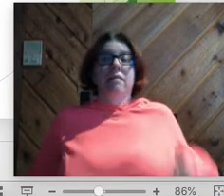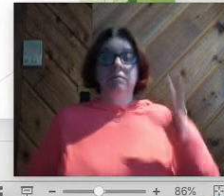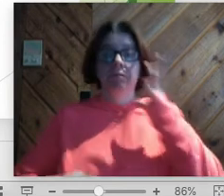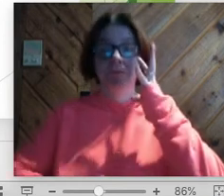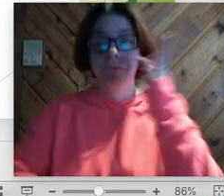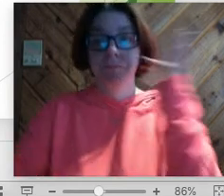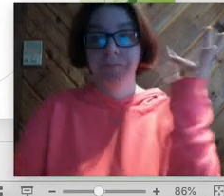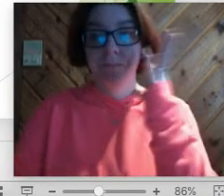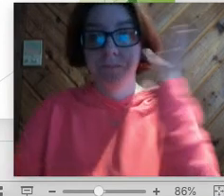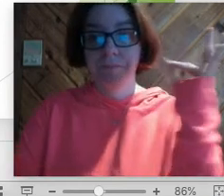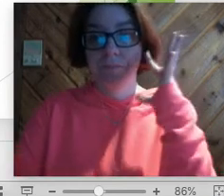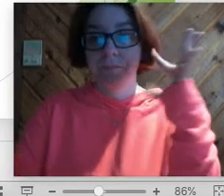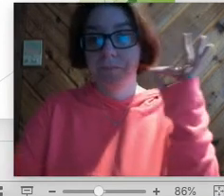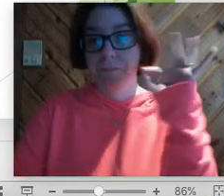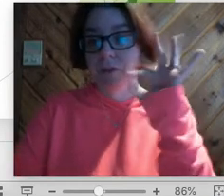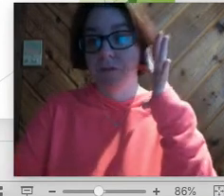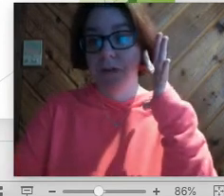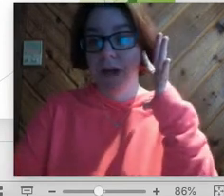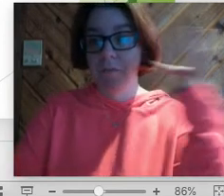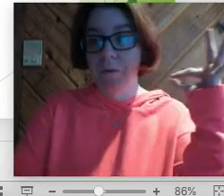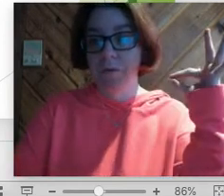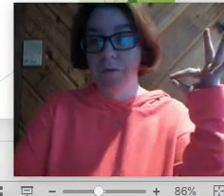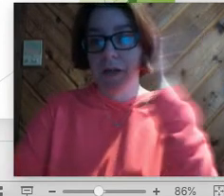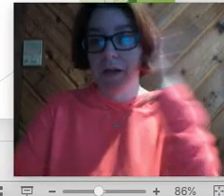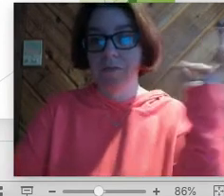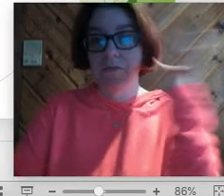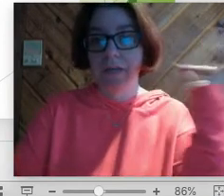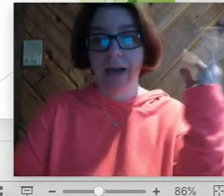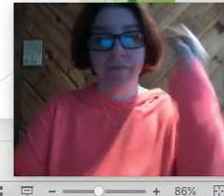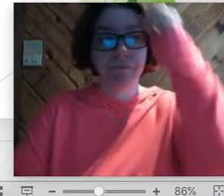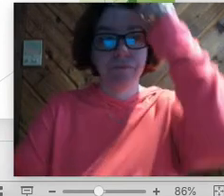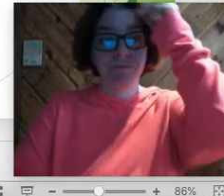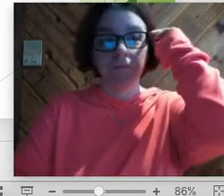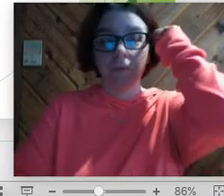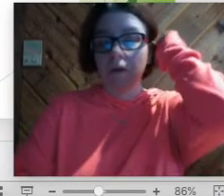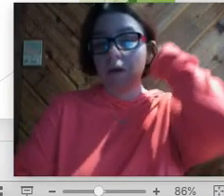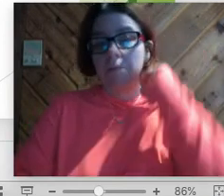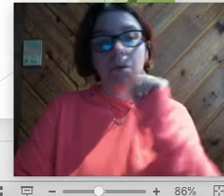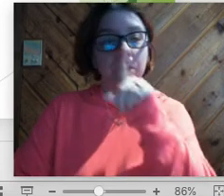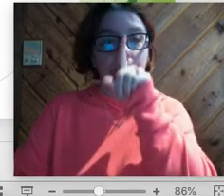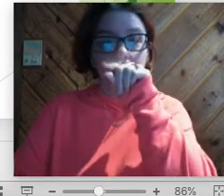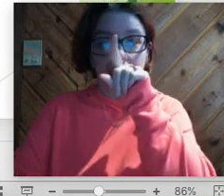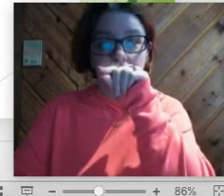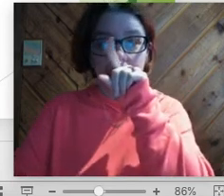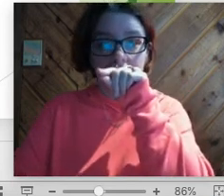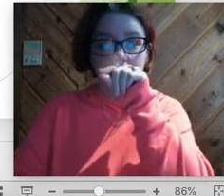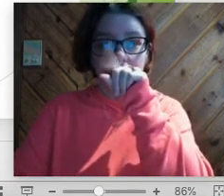Cat. So it's a 5, pulls to an F, cat. Bird.